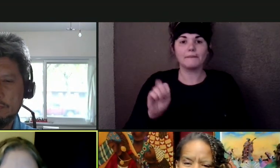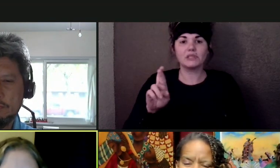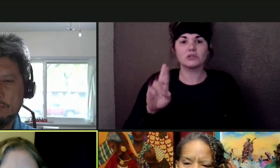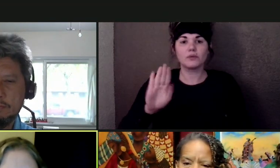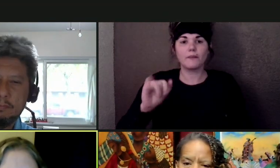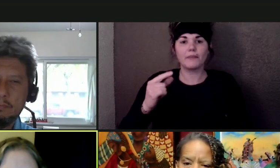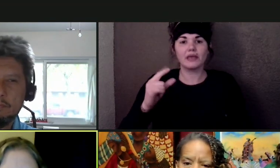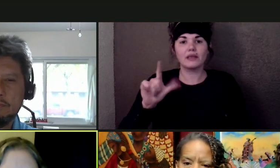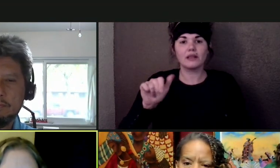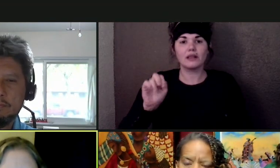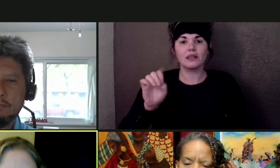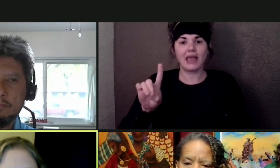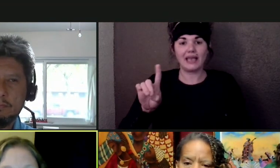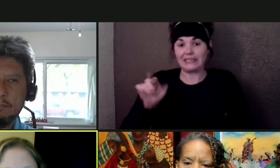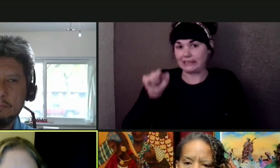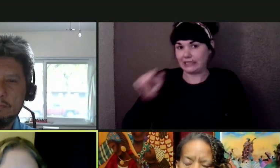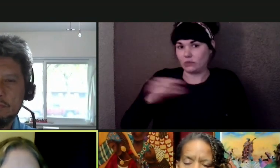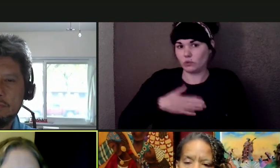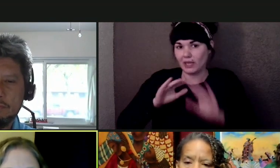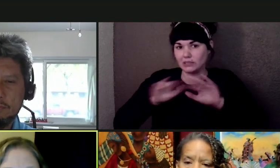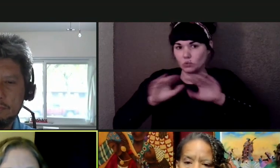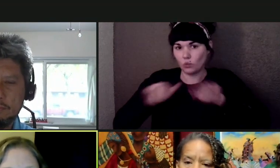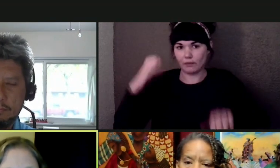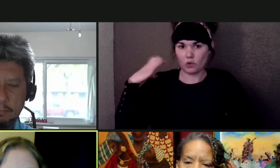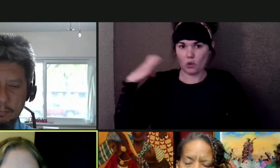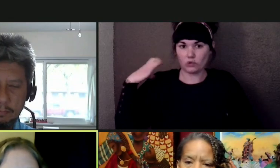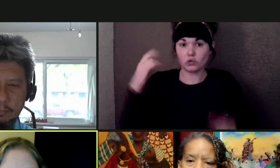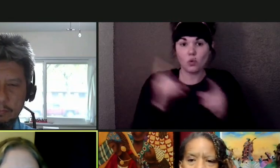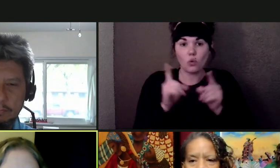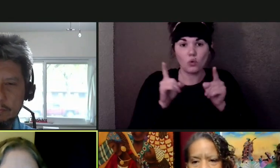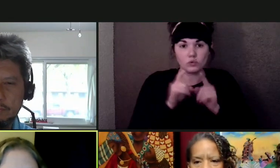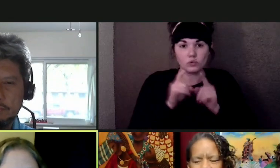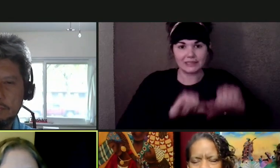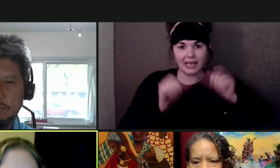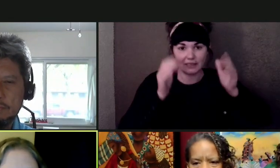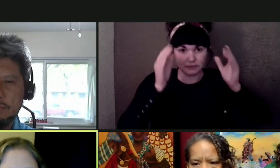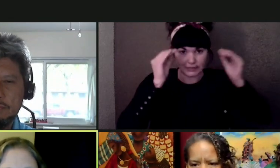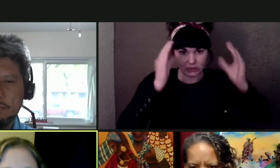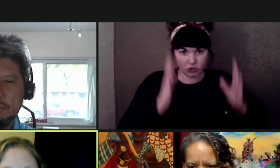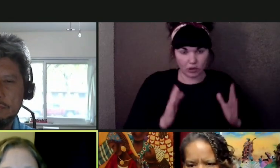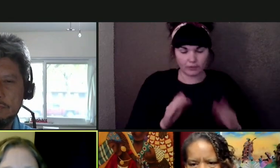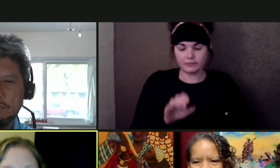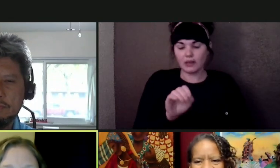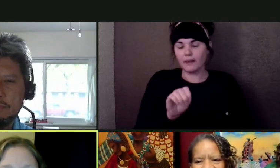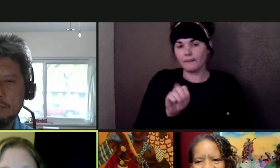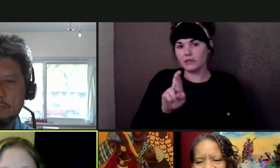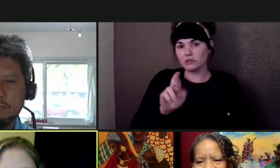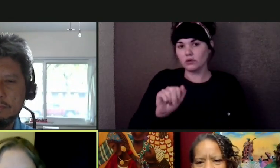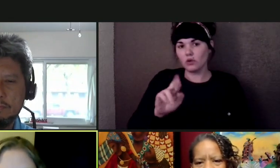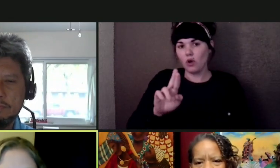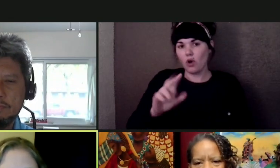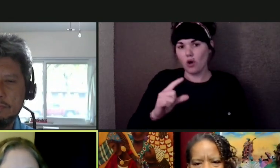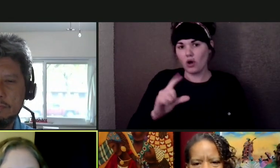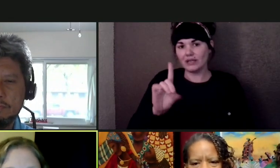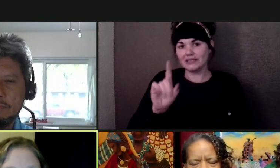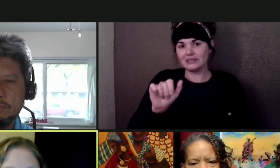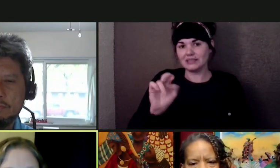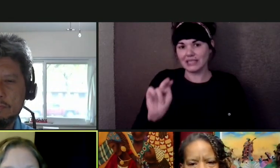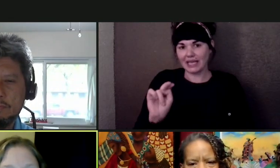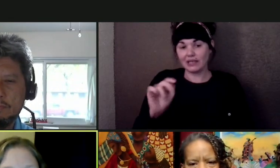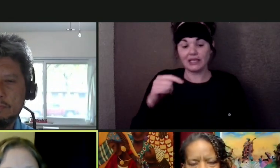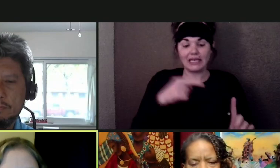coach and, uh, and a science teacher and Mr. Ogden was, um, my ninth grade English teacher.